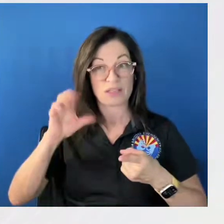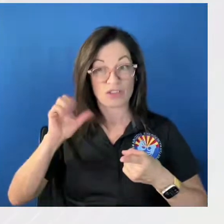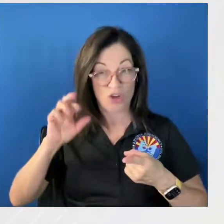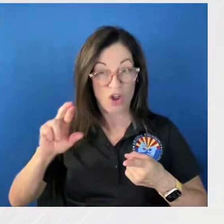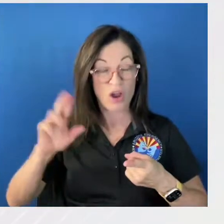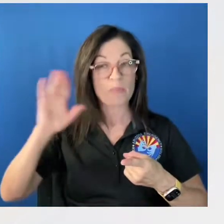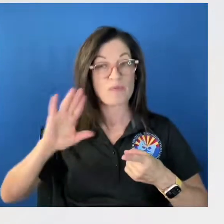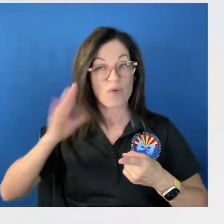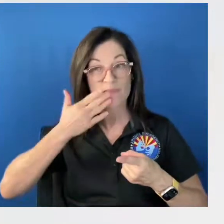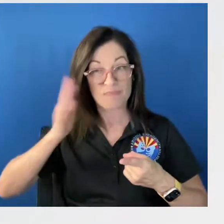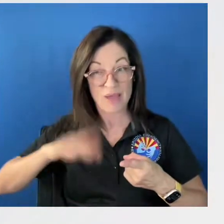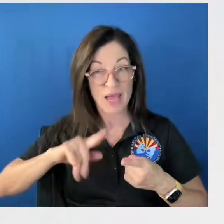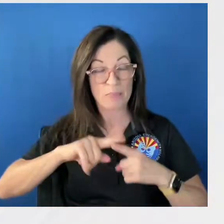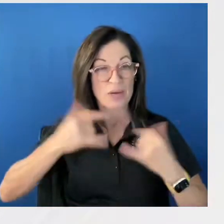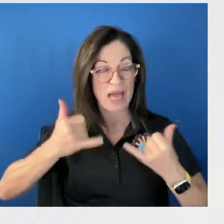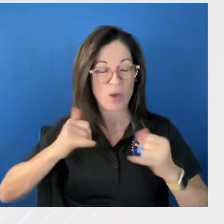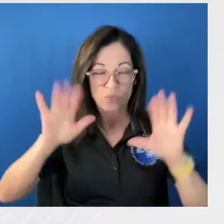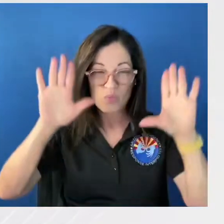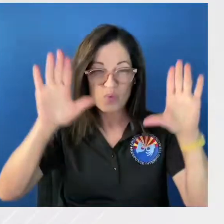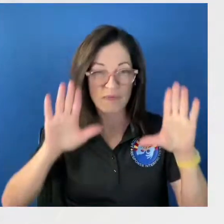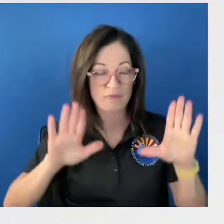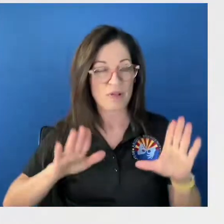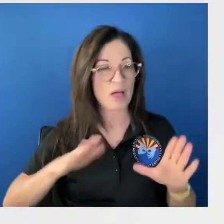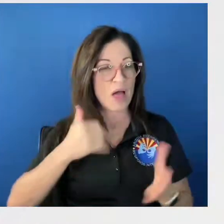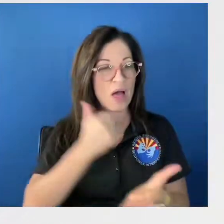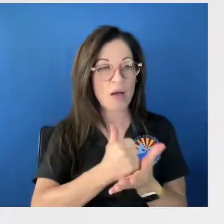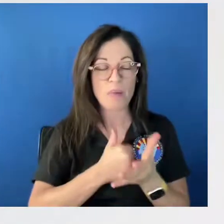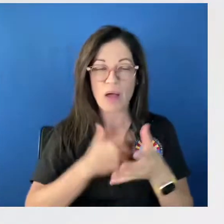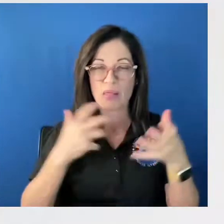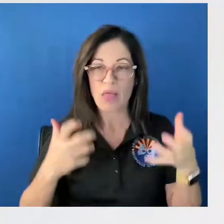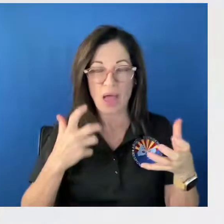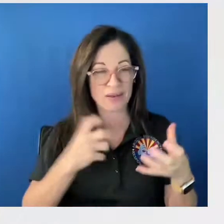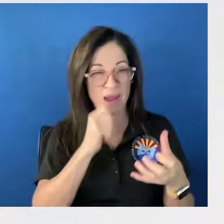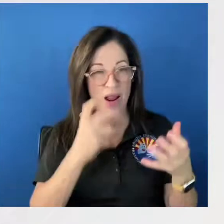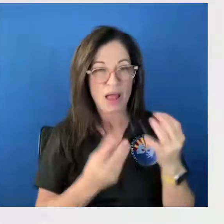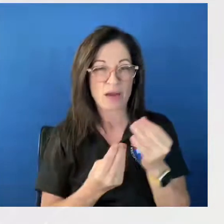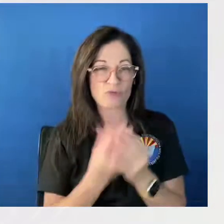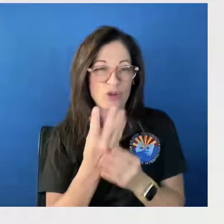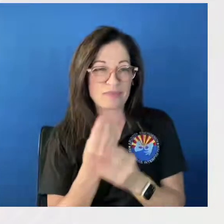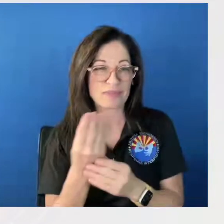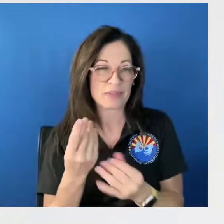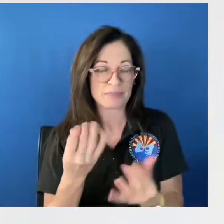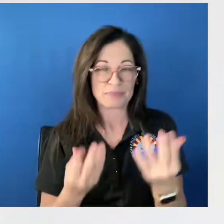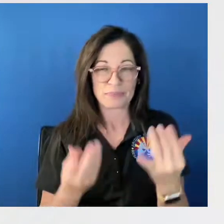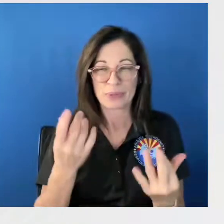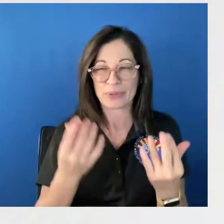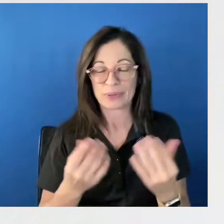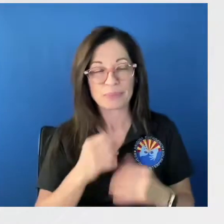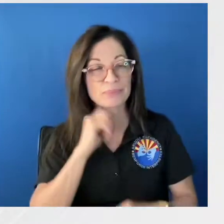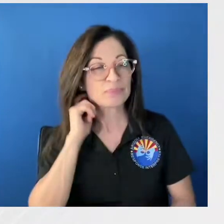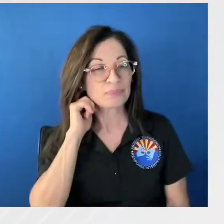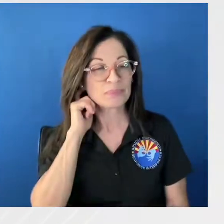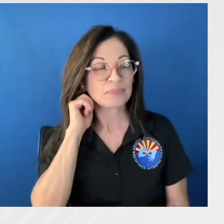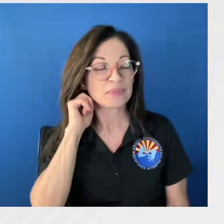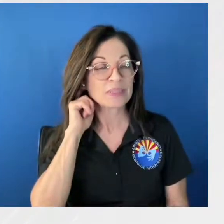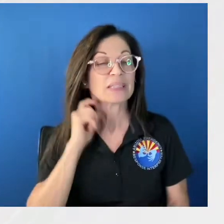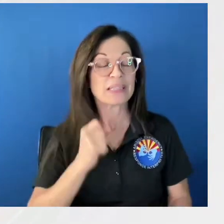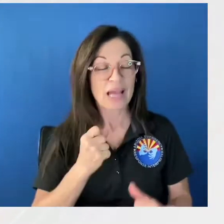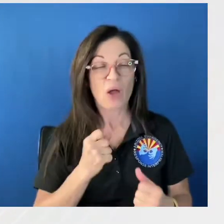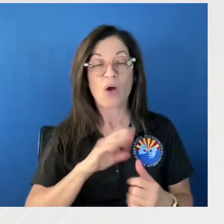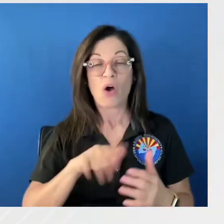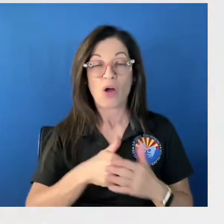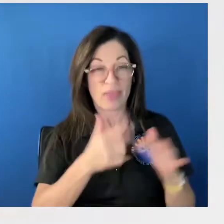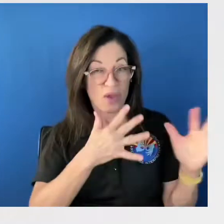is an excellent thing now. So we're all centered over here with all the crazy normal southwest winds we get from that ocean